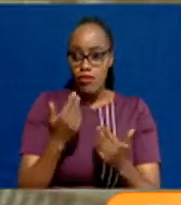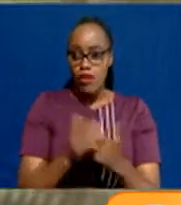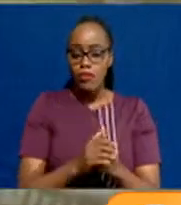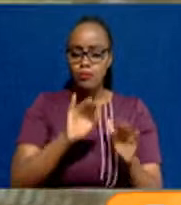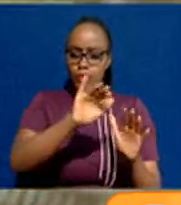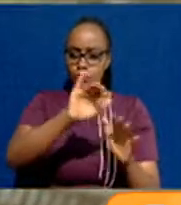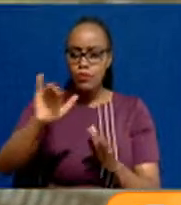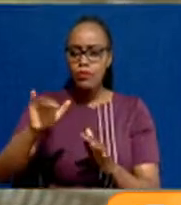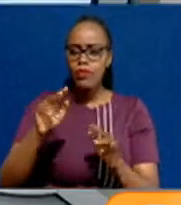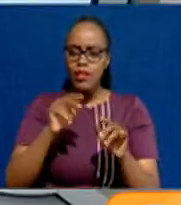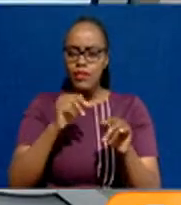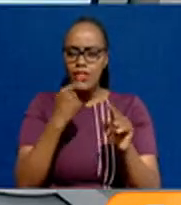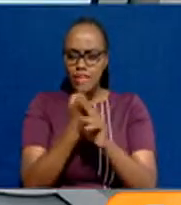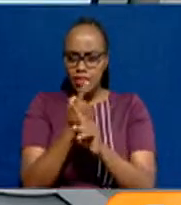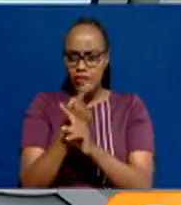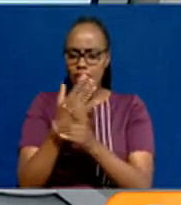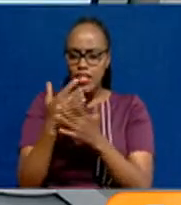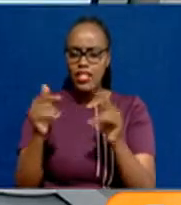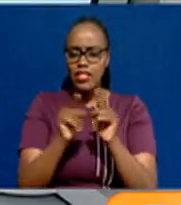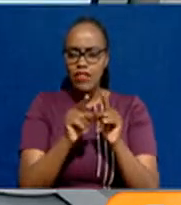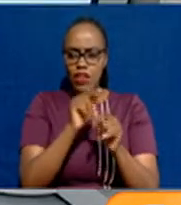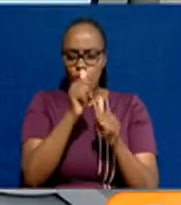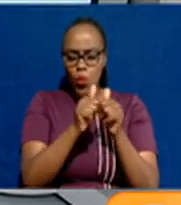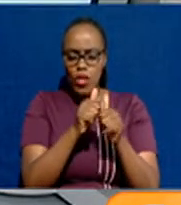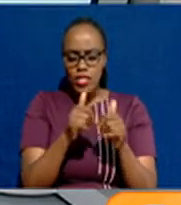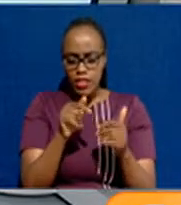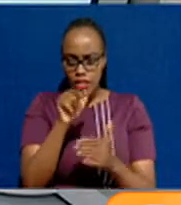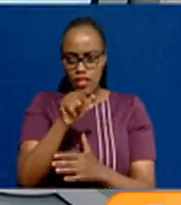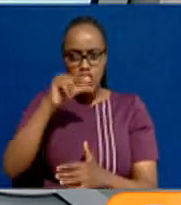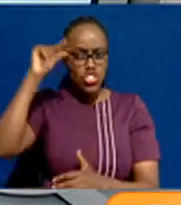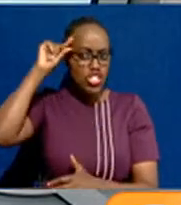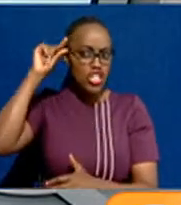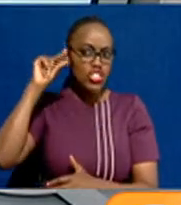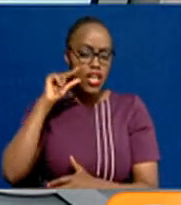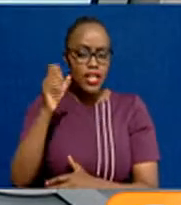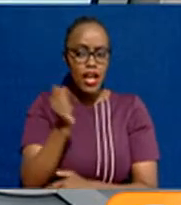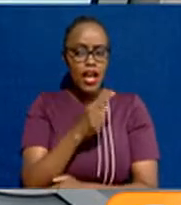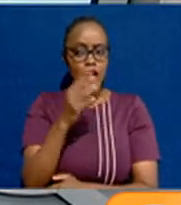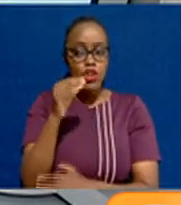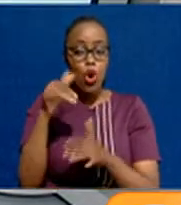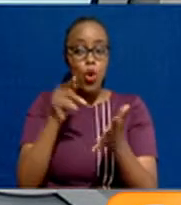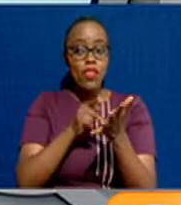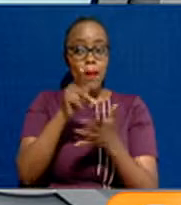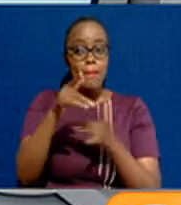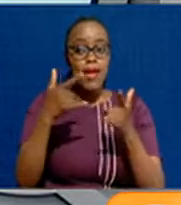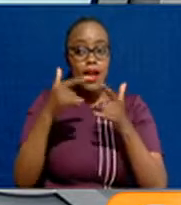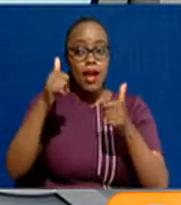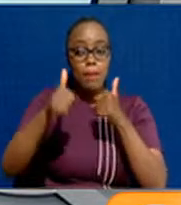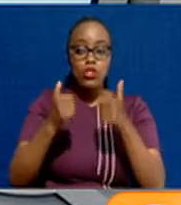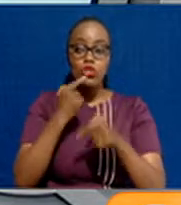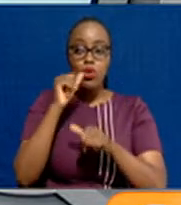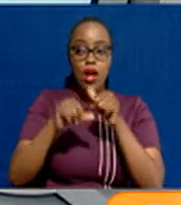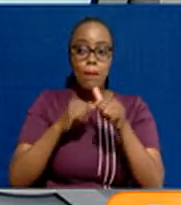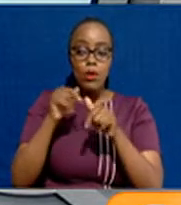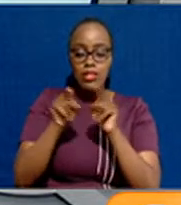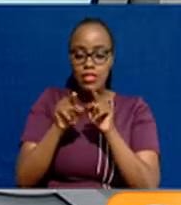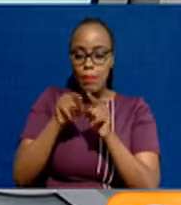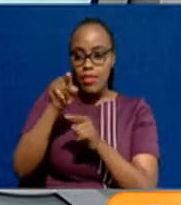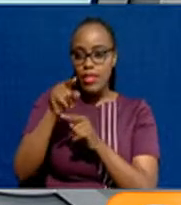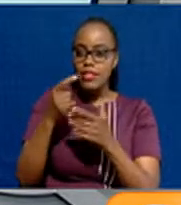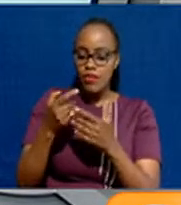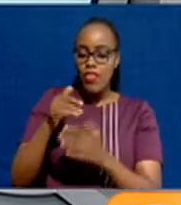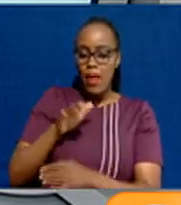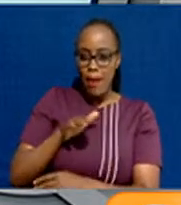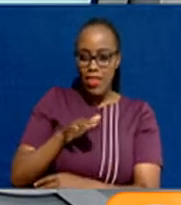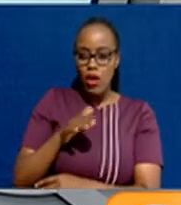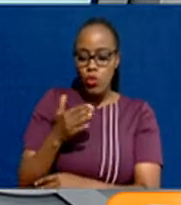Let's go to something that really is at the heart of this gender wage or pay gap, if you will, and that's the motherhood penalty. And